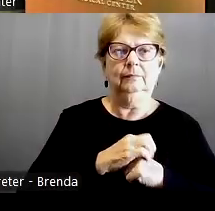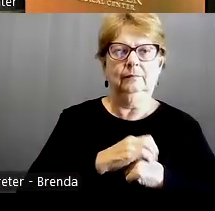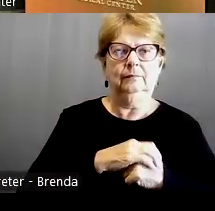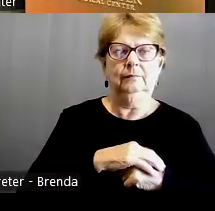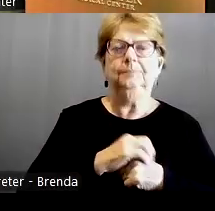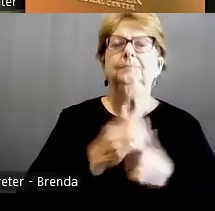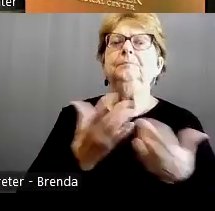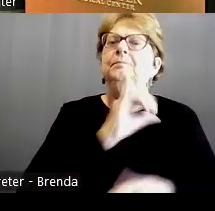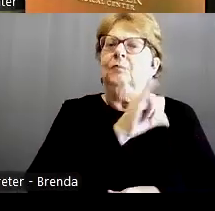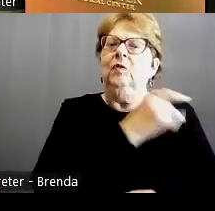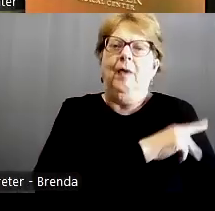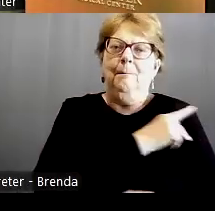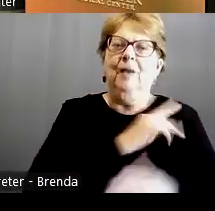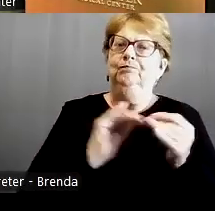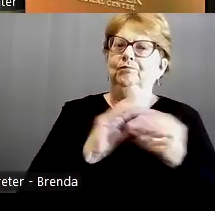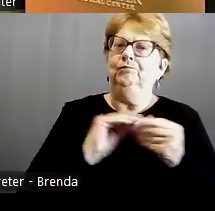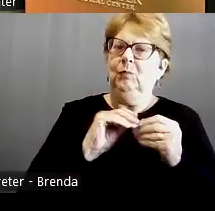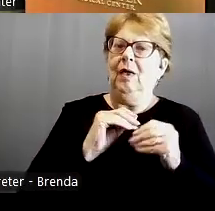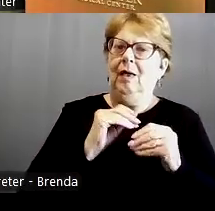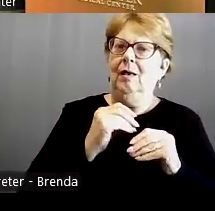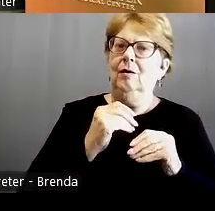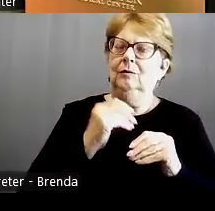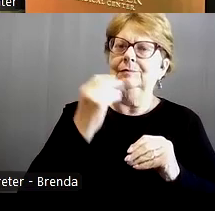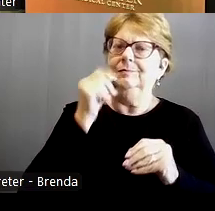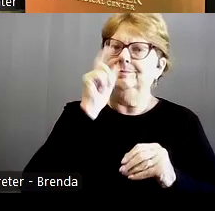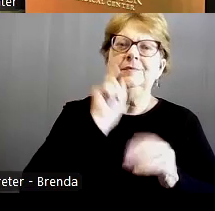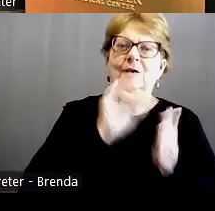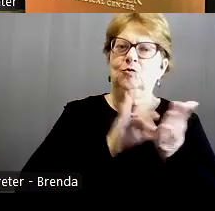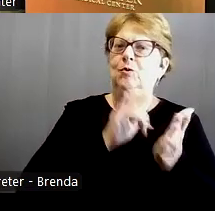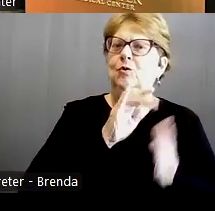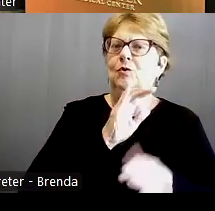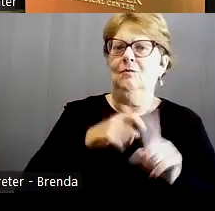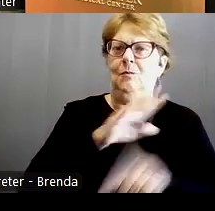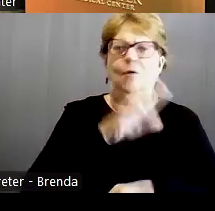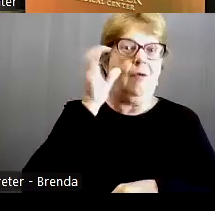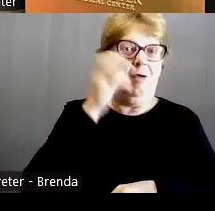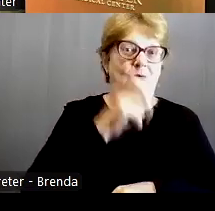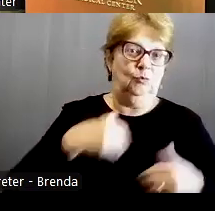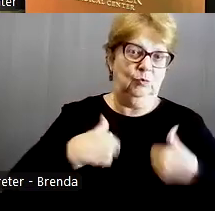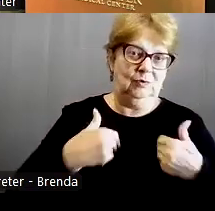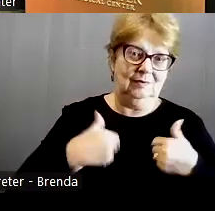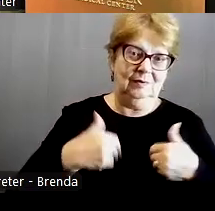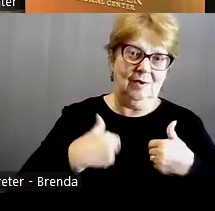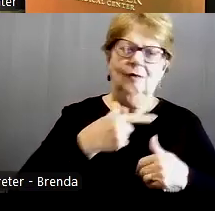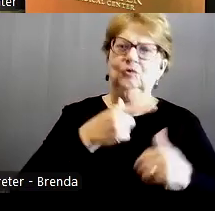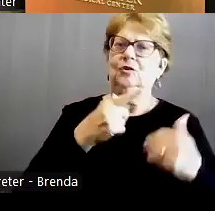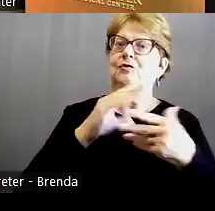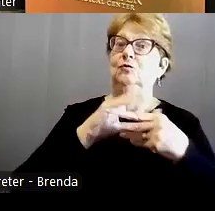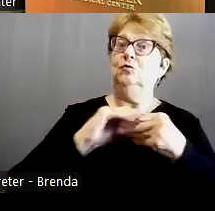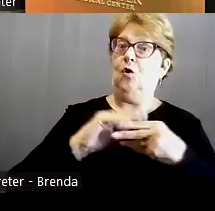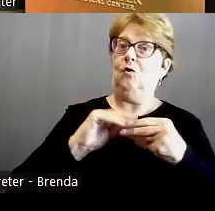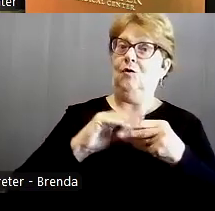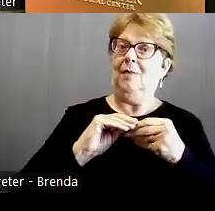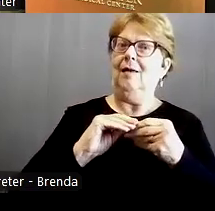With this patient talking about the abuse, sexual abuse by her cousin when she was young, just talking about it begins to put her in